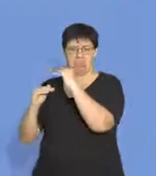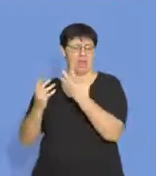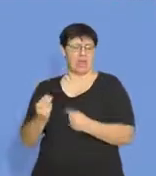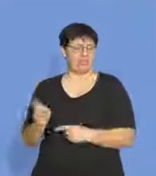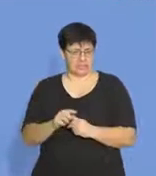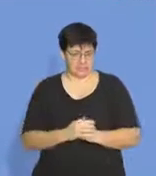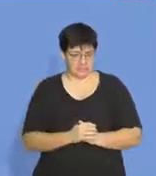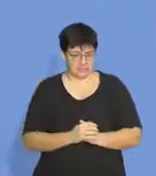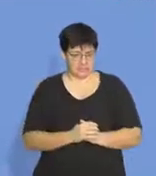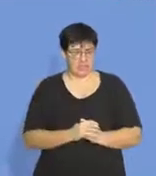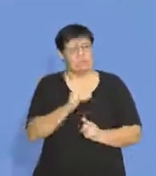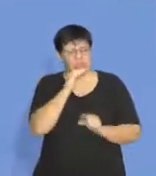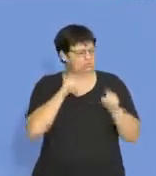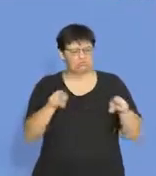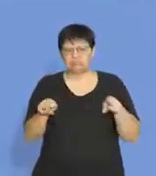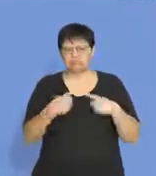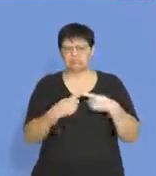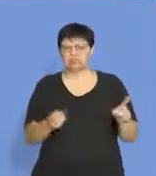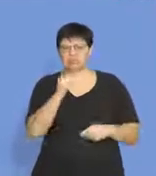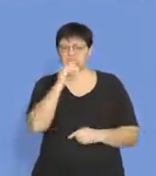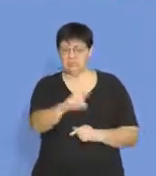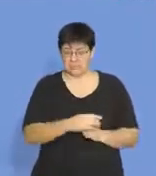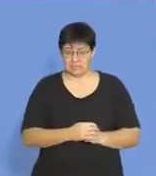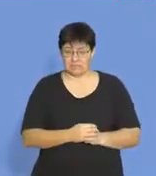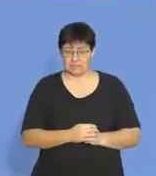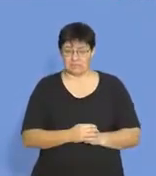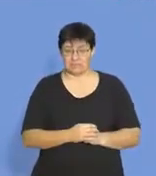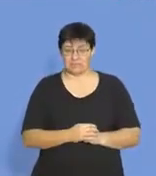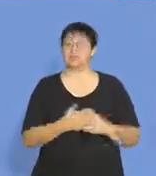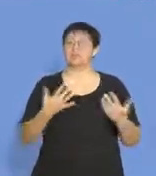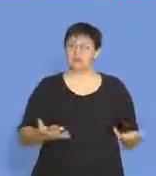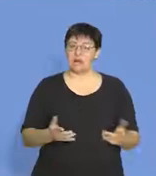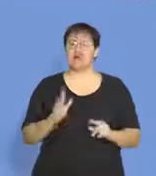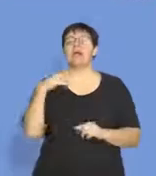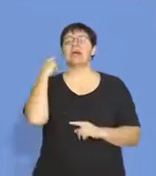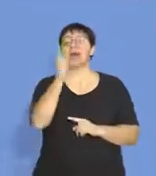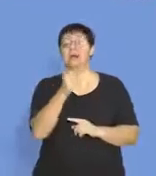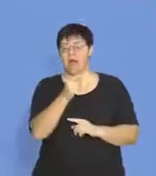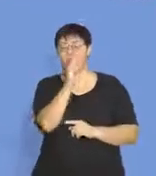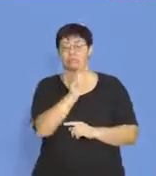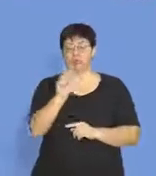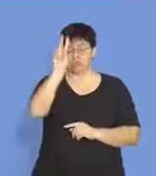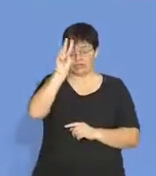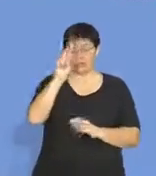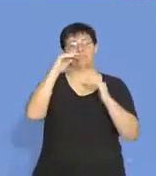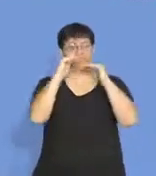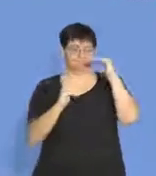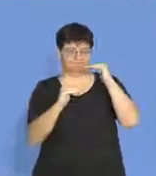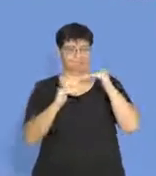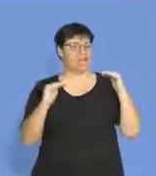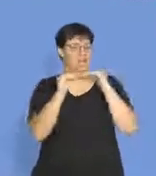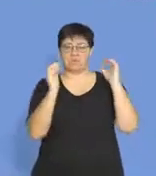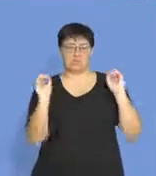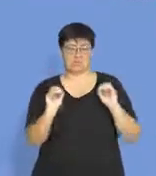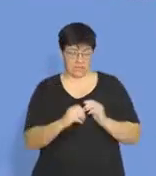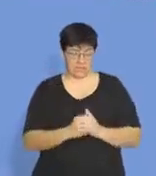these two things mean, and then we'll look at a later stage quadratic inequalities to try and see then how